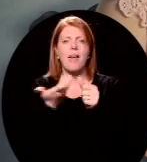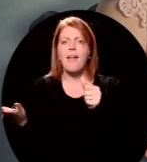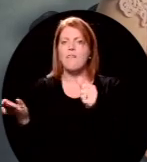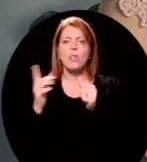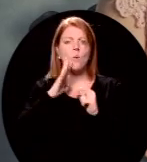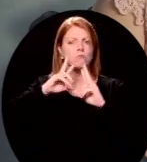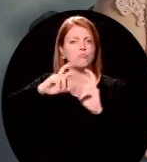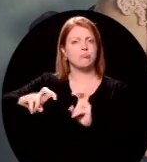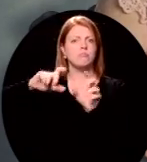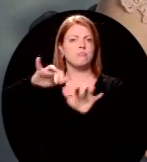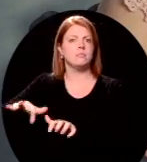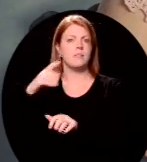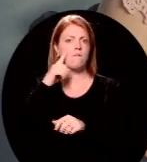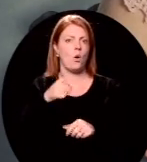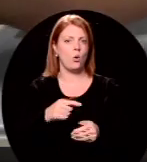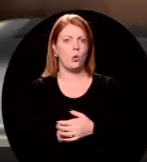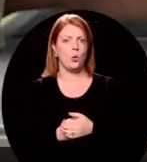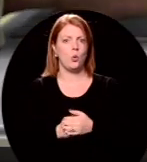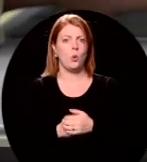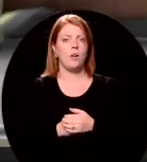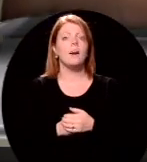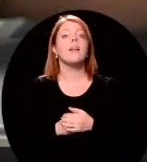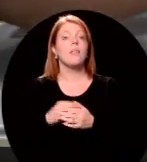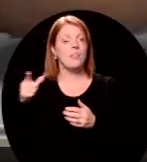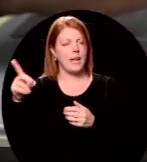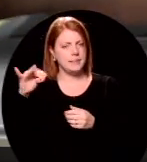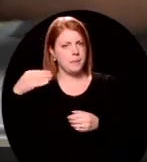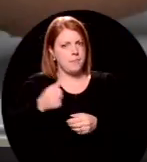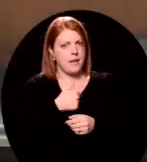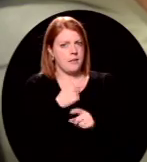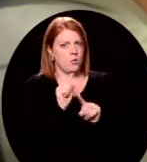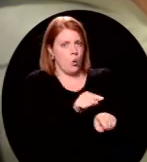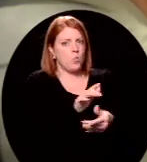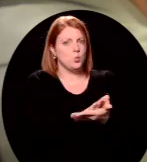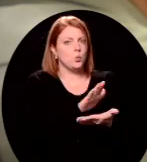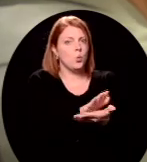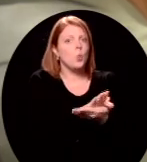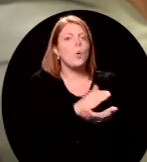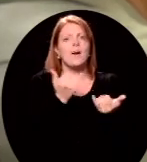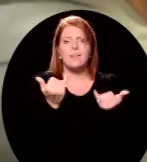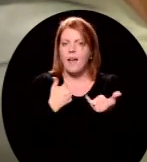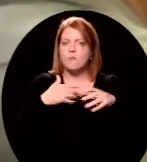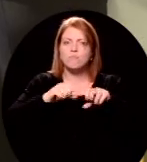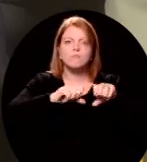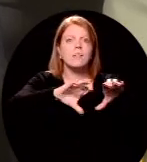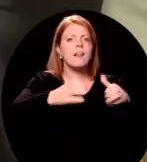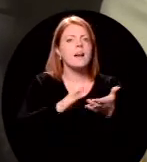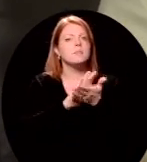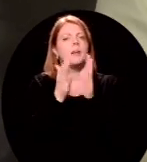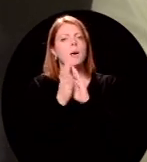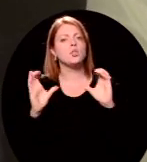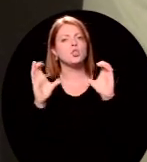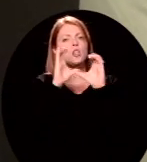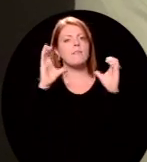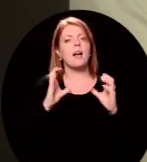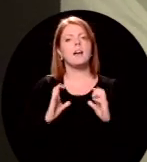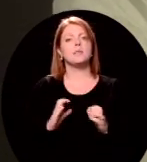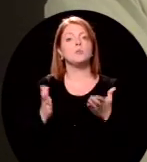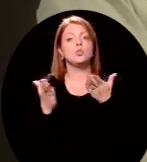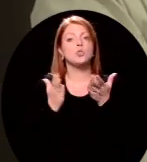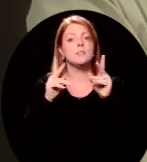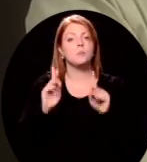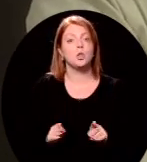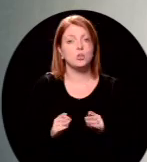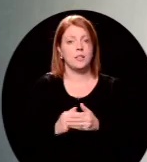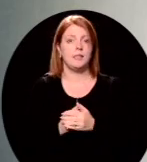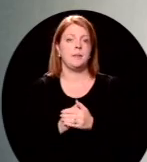messages, whatever you want it to do. They sent me to school, so now I go to school and I'll become a certified customer service